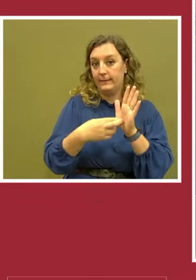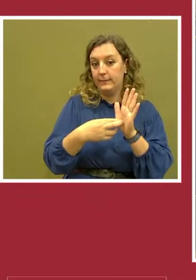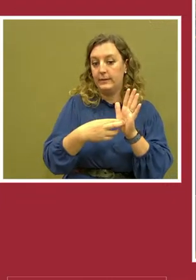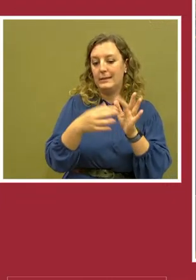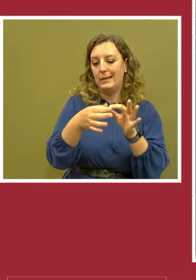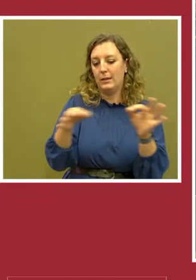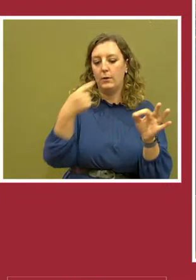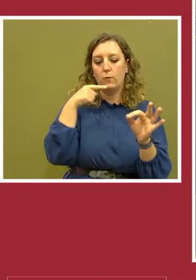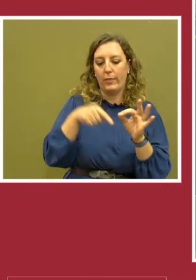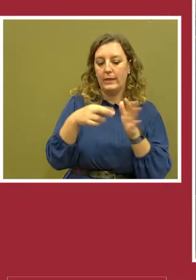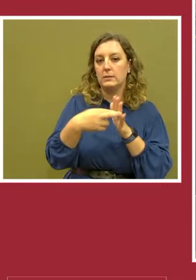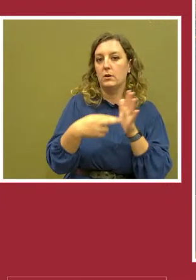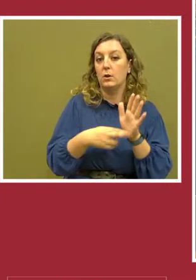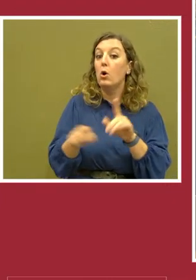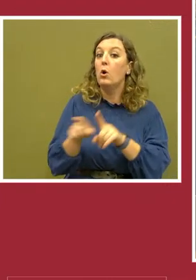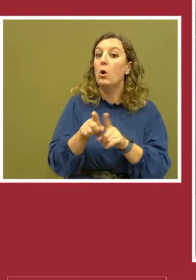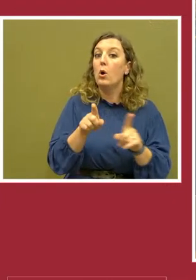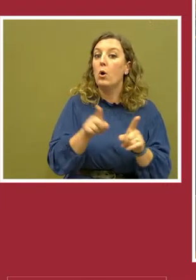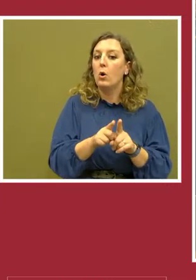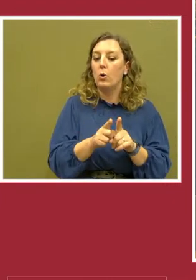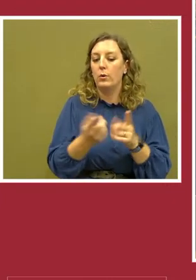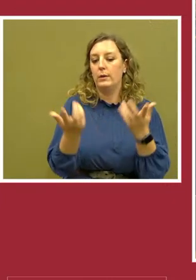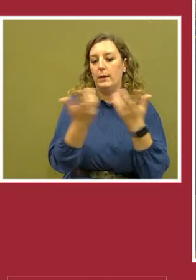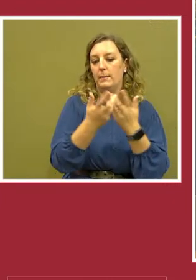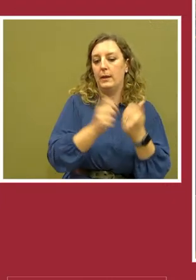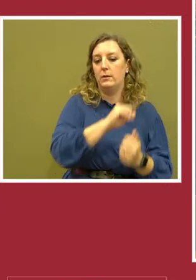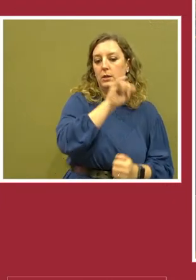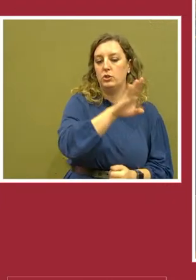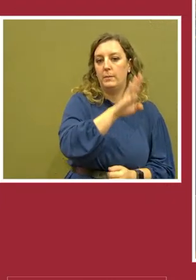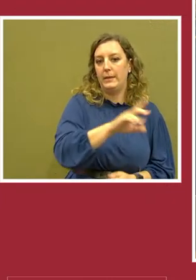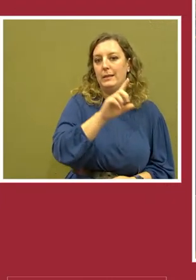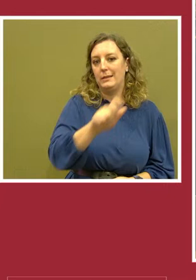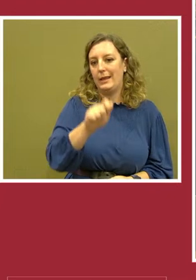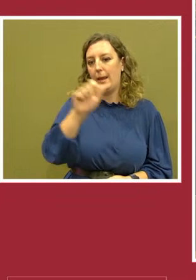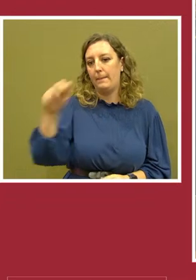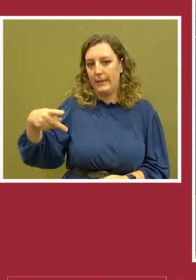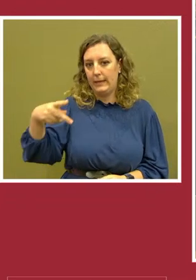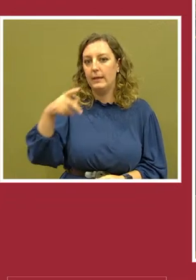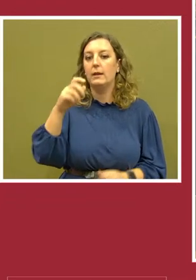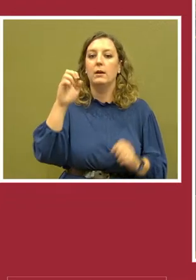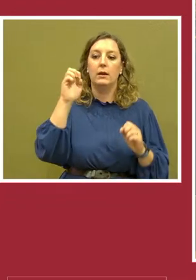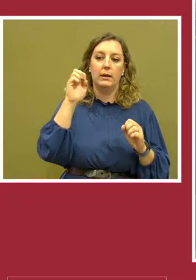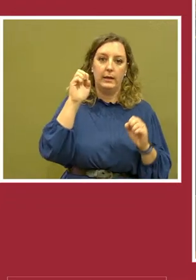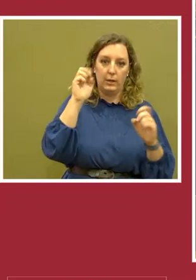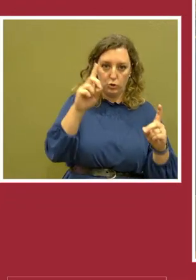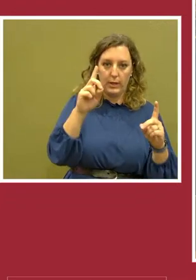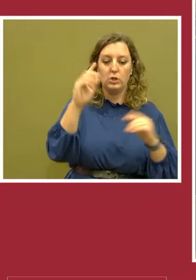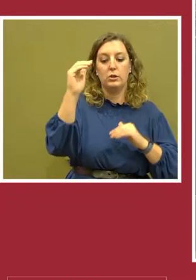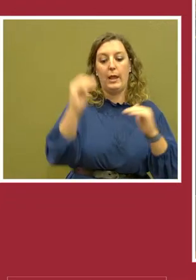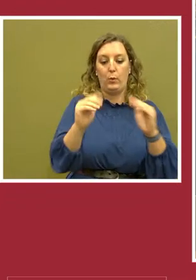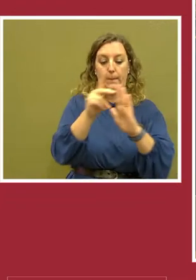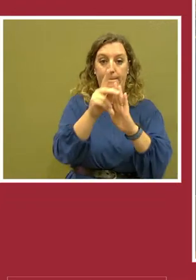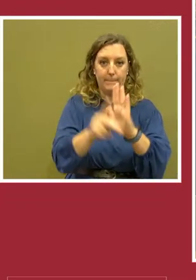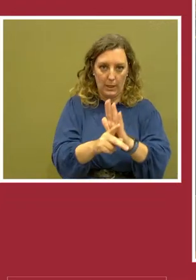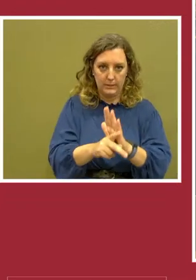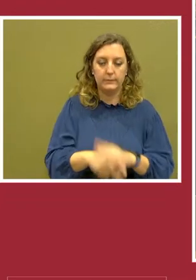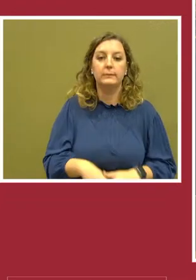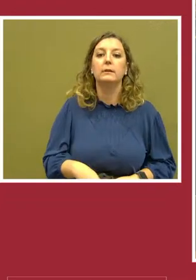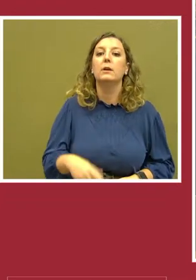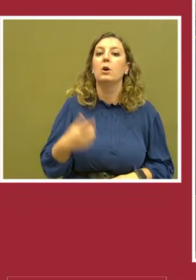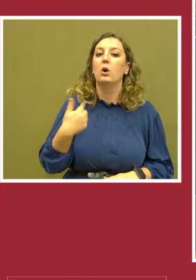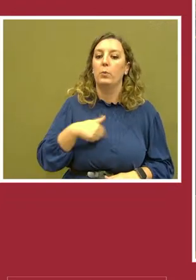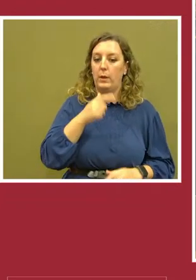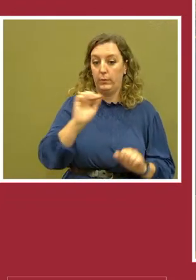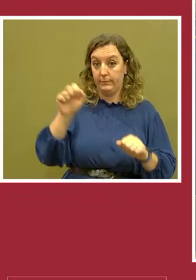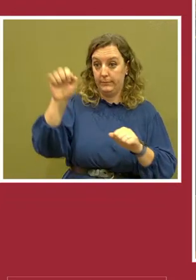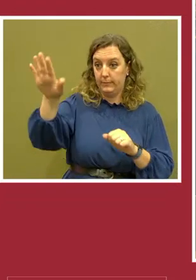The language in this regulation also aligns with JBB-AP, our educational equity policy. We are going